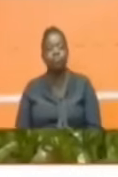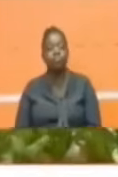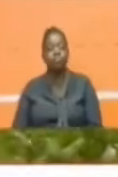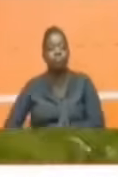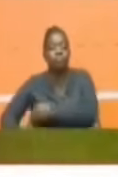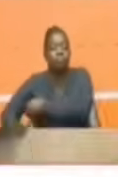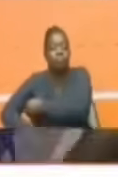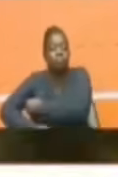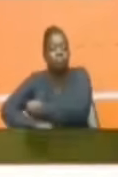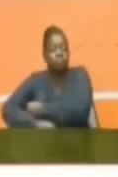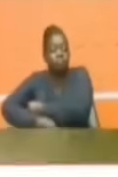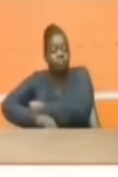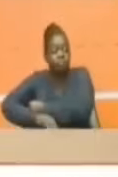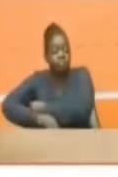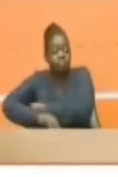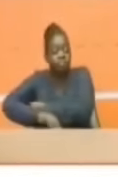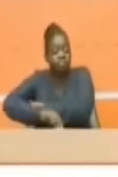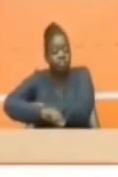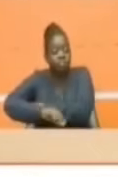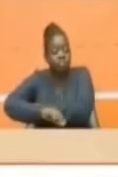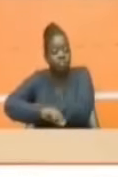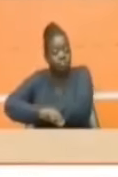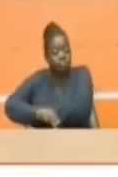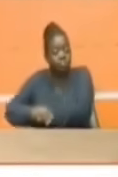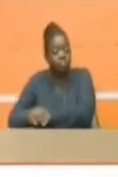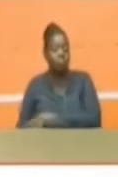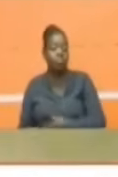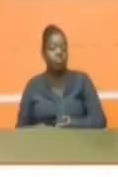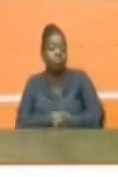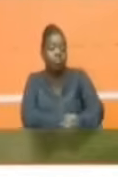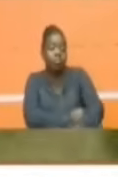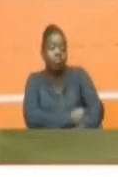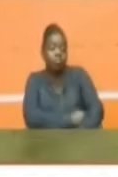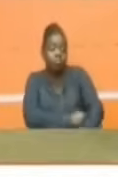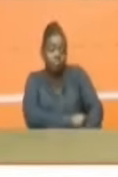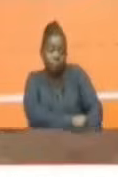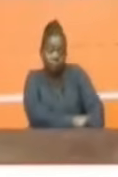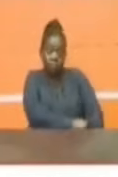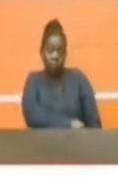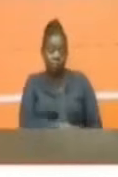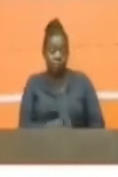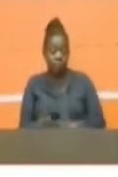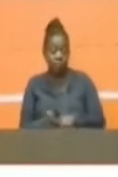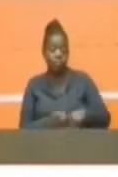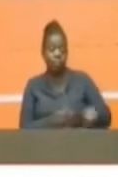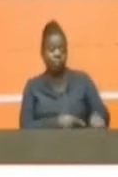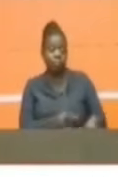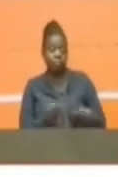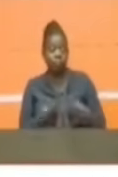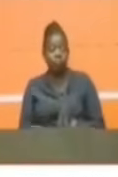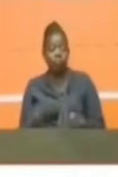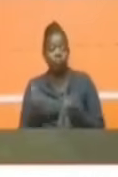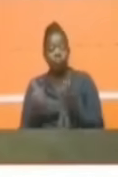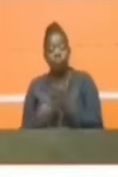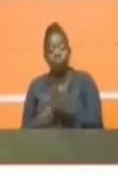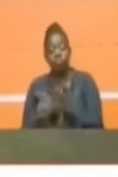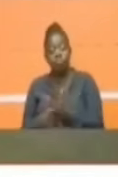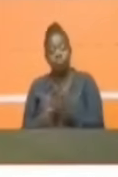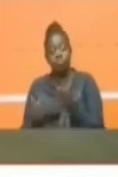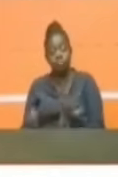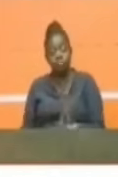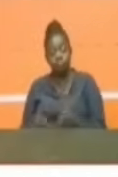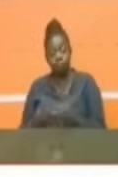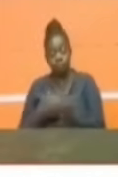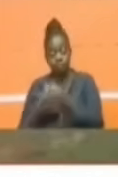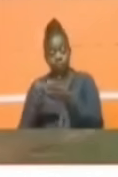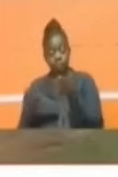mpaka za Power of Africa Uganda Rally abasipa subida nti obukulembeza obujja bulina okusooka okuteeka emabbali entale ezibaddewo esira libeere ku muzannyo